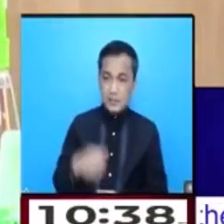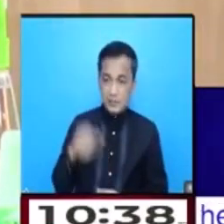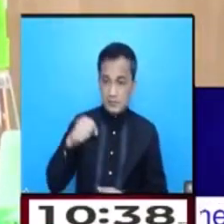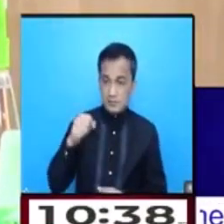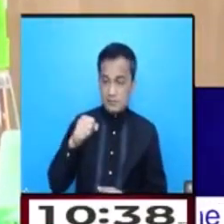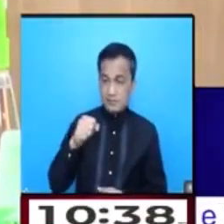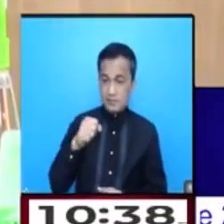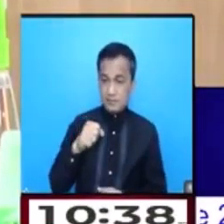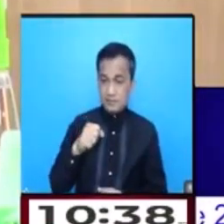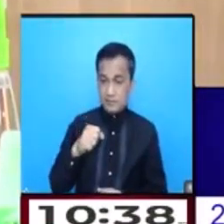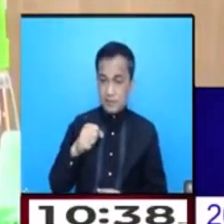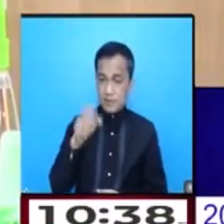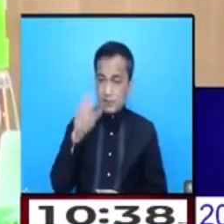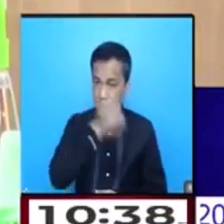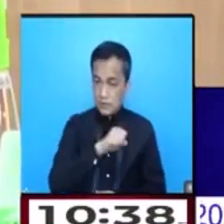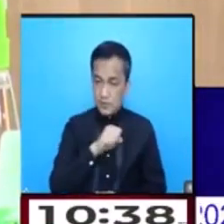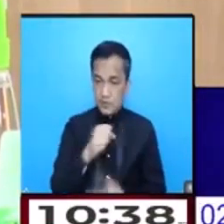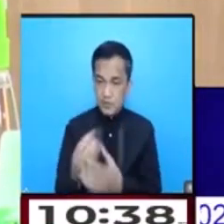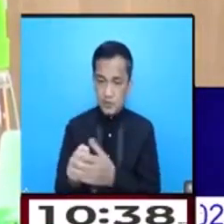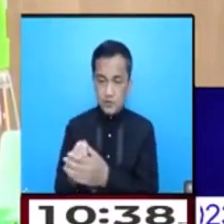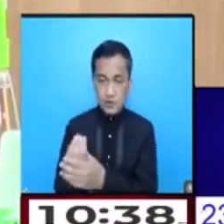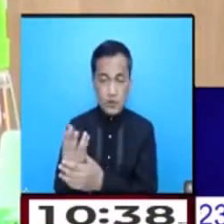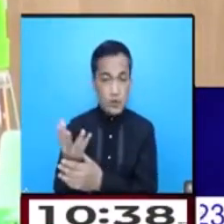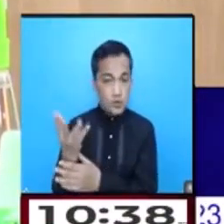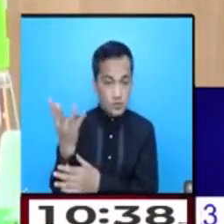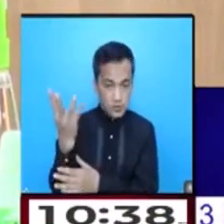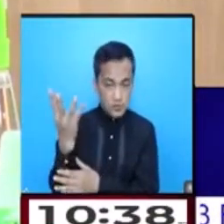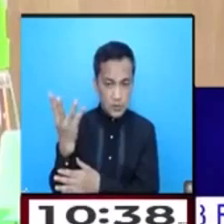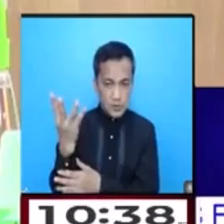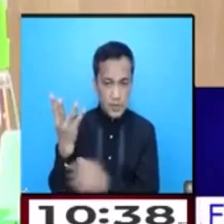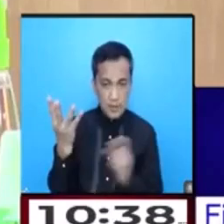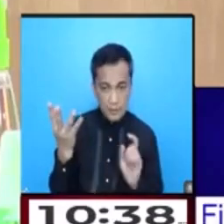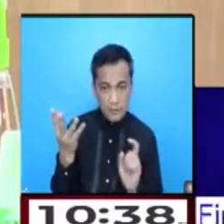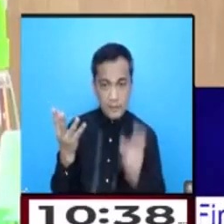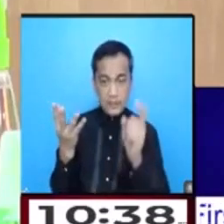the growth has been much faster